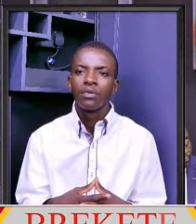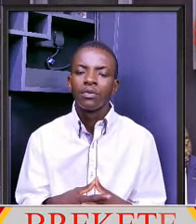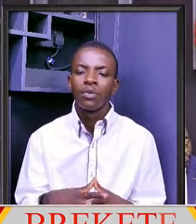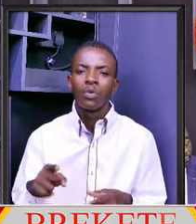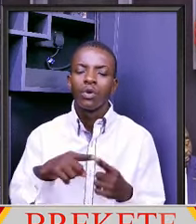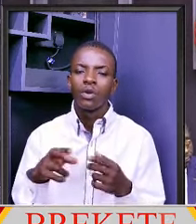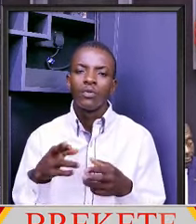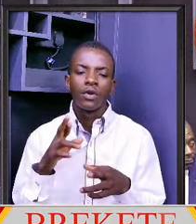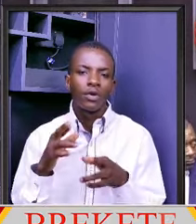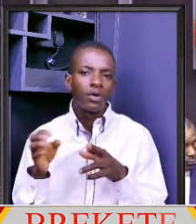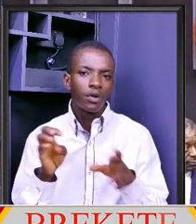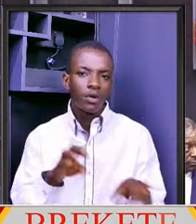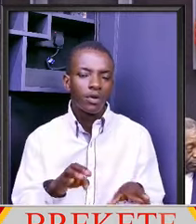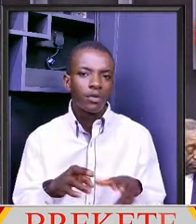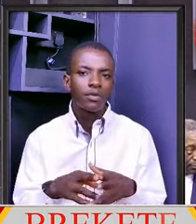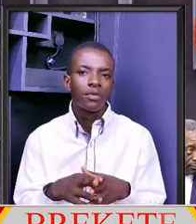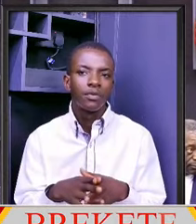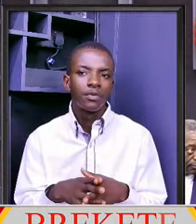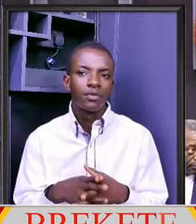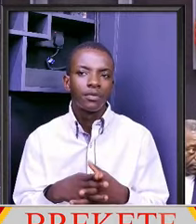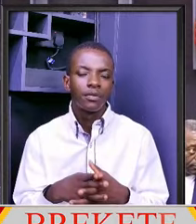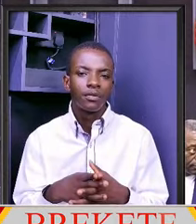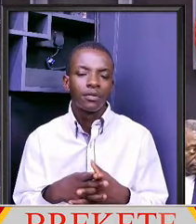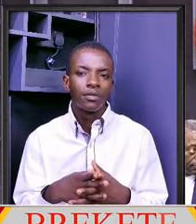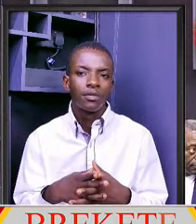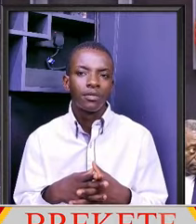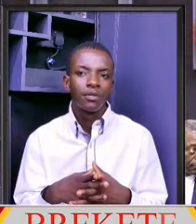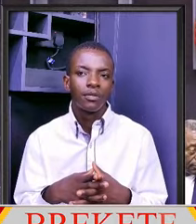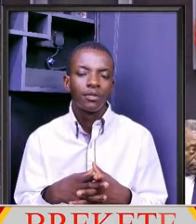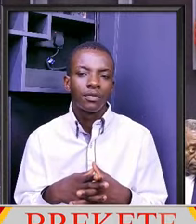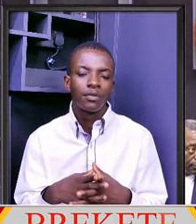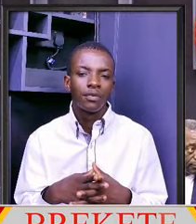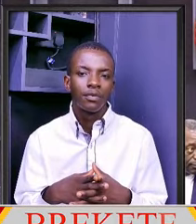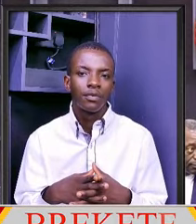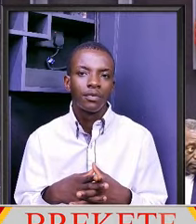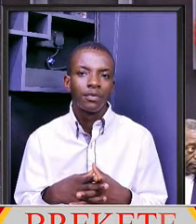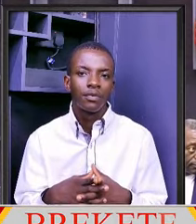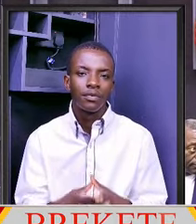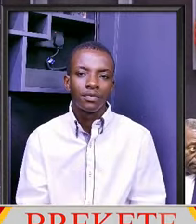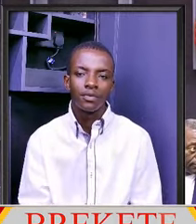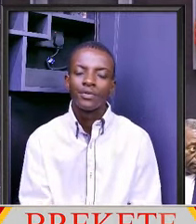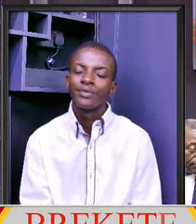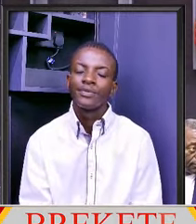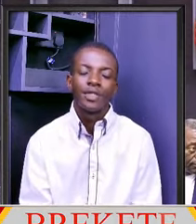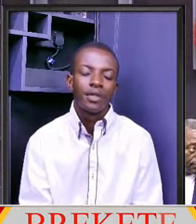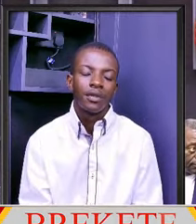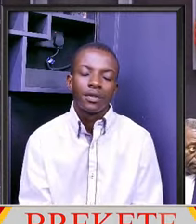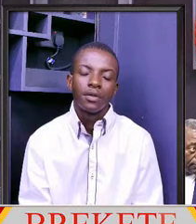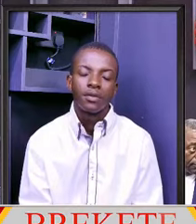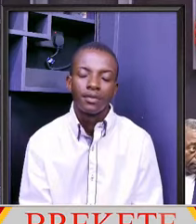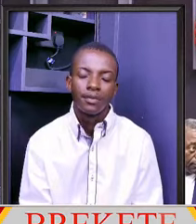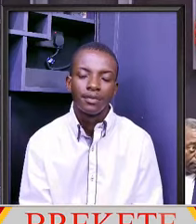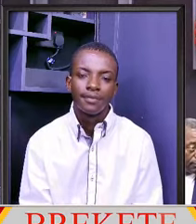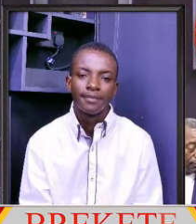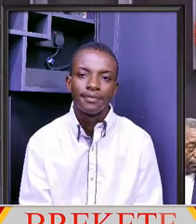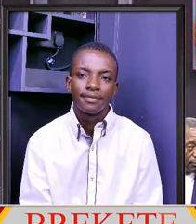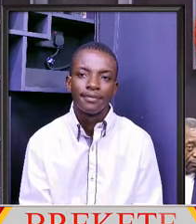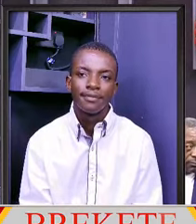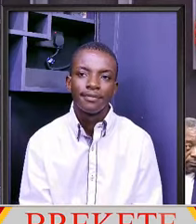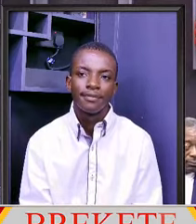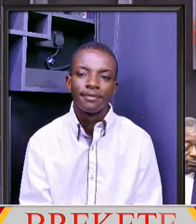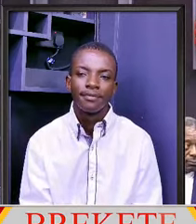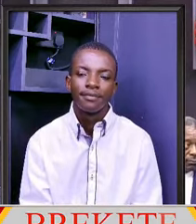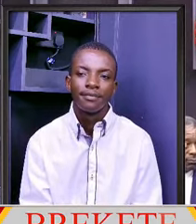whenever you are ready. Whenever you are. Okay, when you are ready. Your two number, I will come. I will come with my